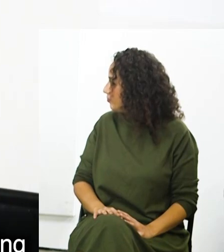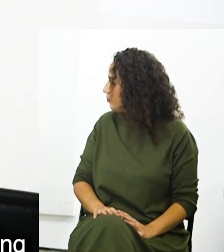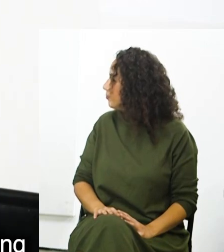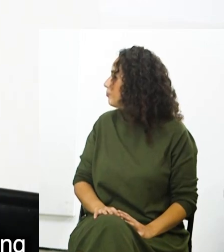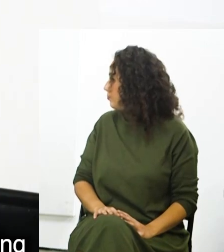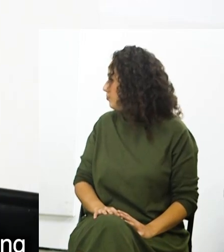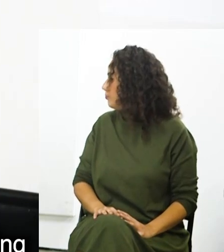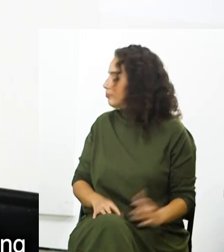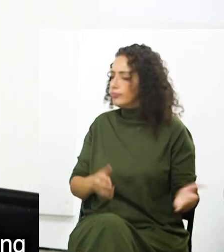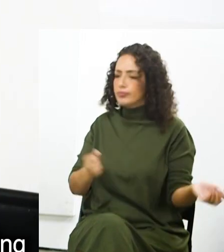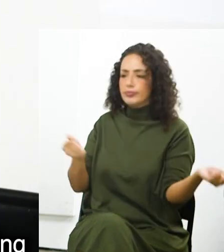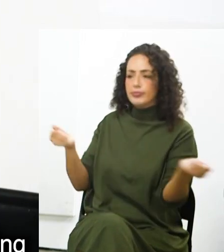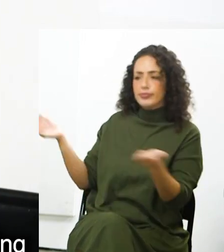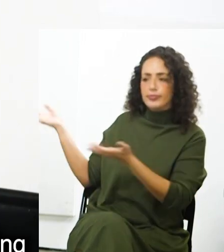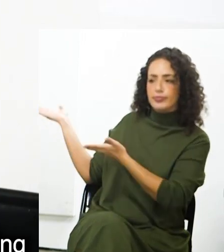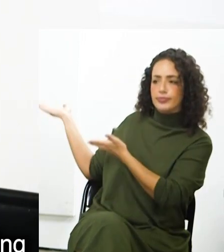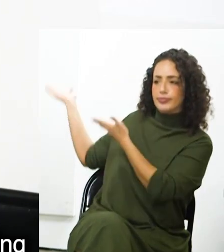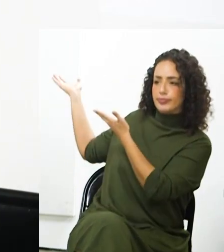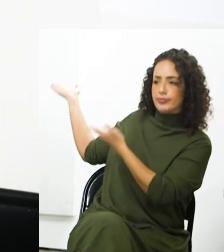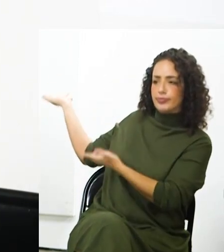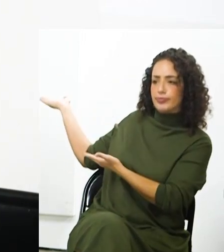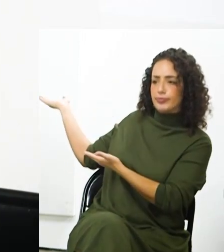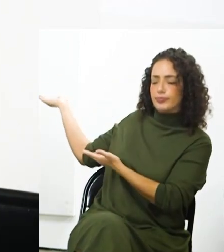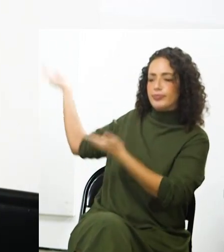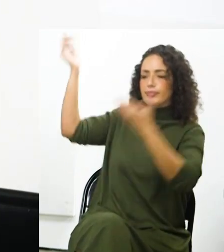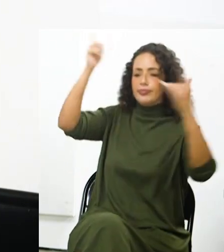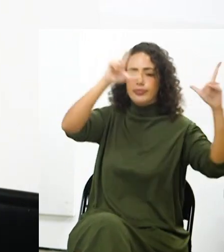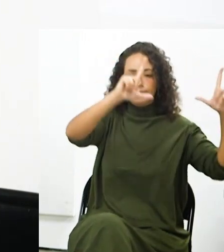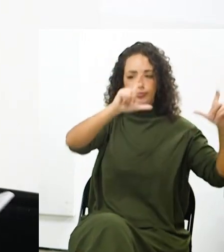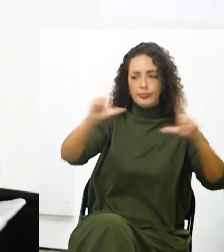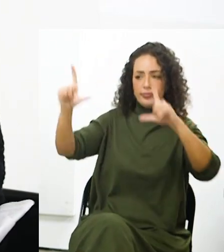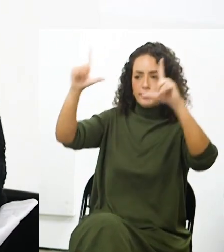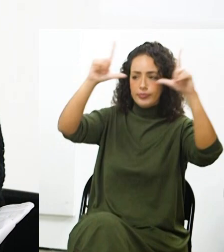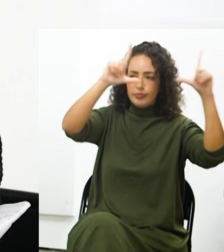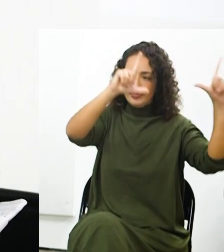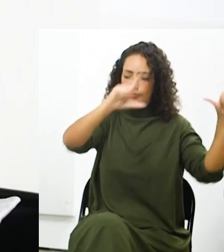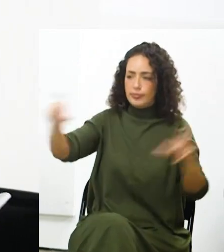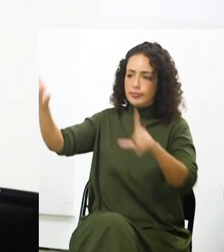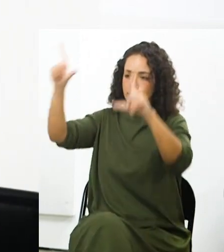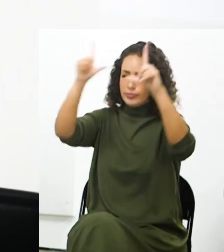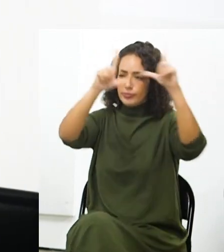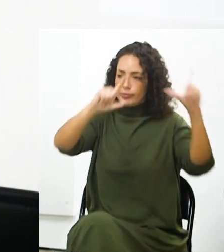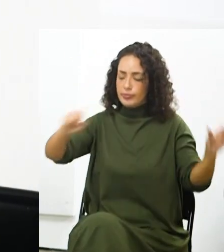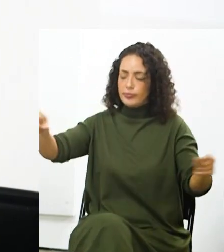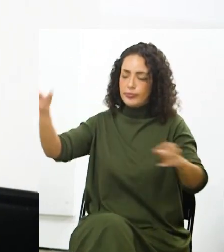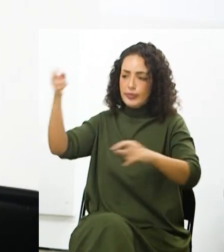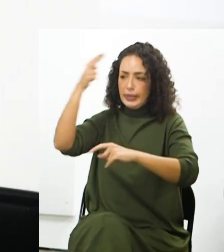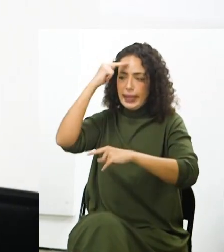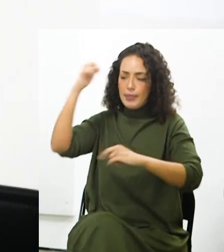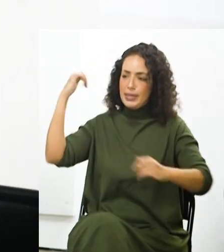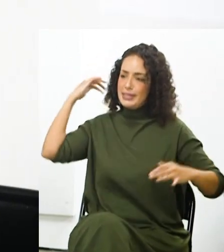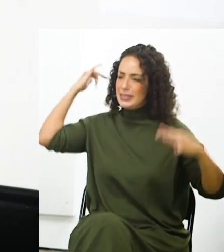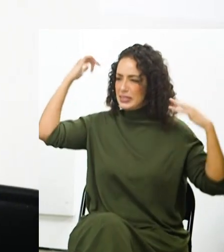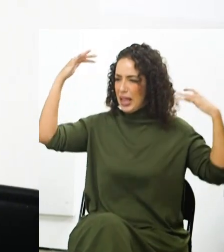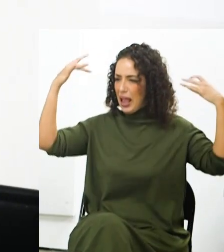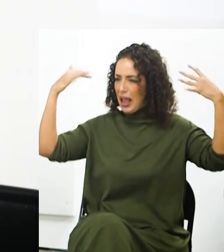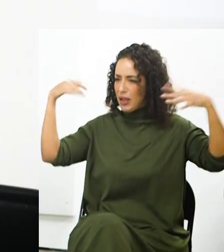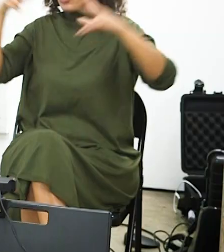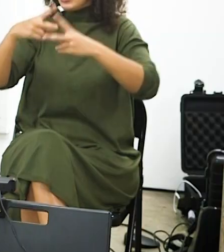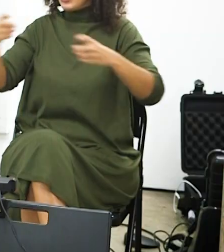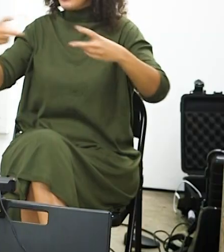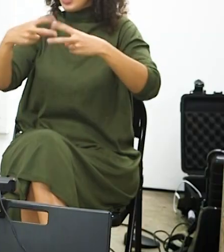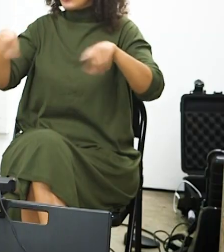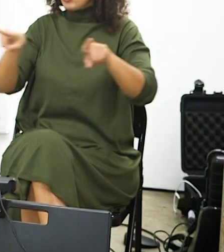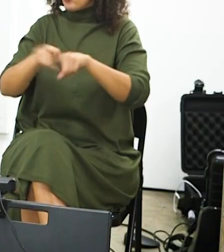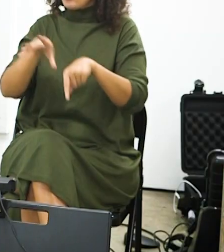These are the images on my my moving image called Sound and Subtitles, and also my illustration work for Cards for